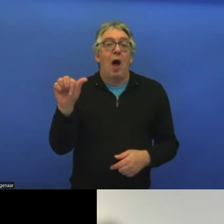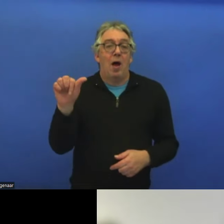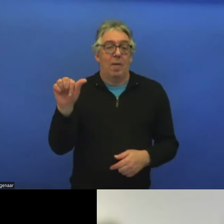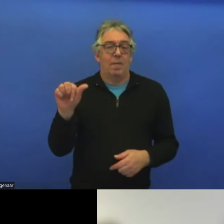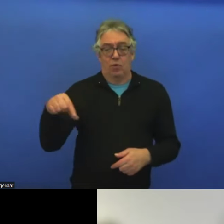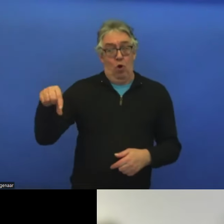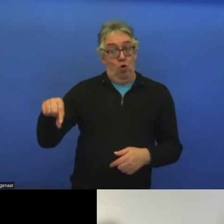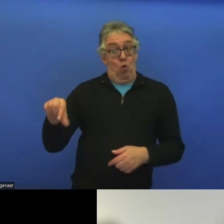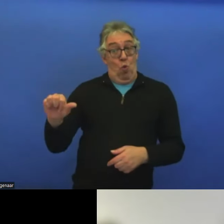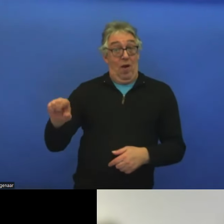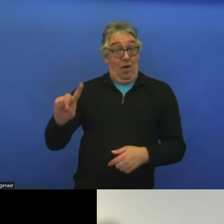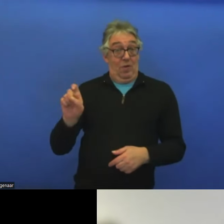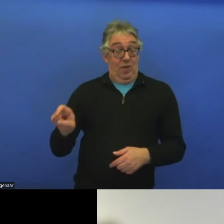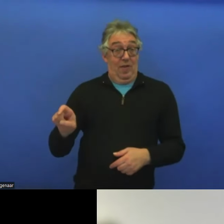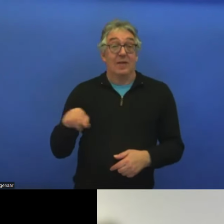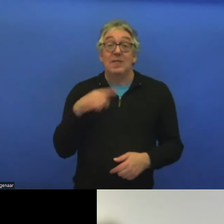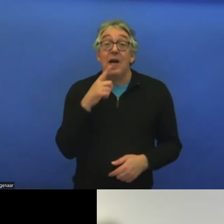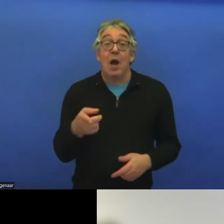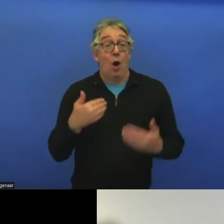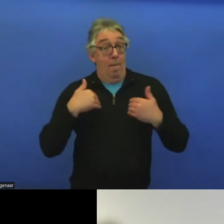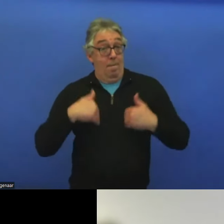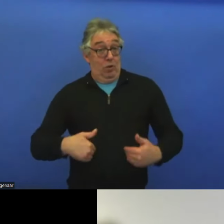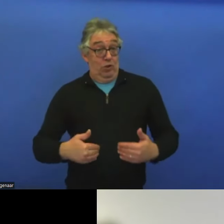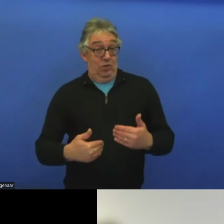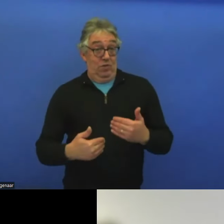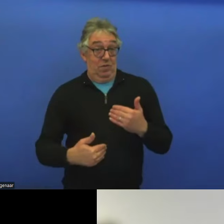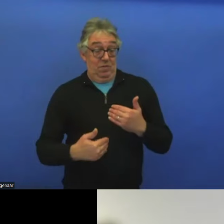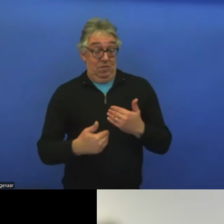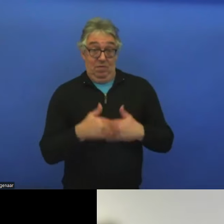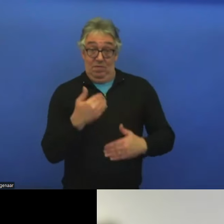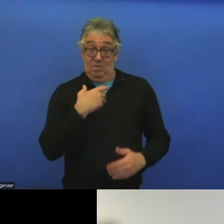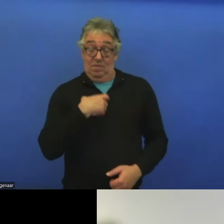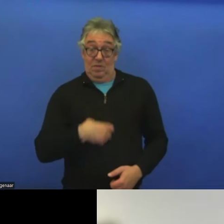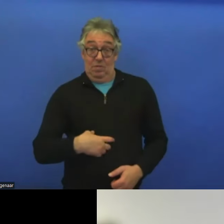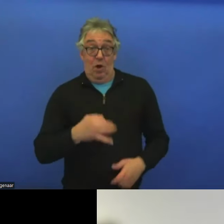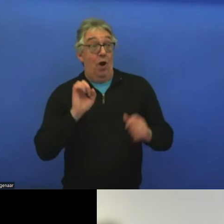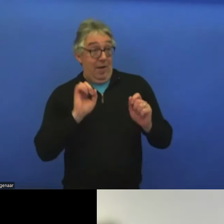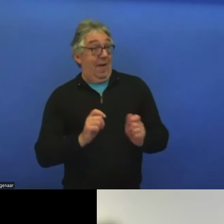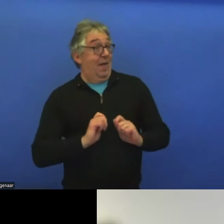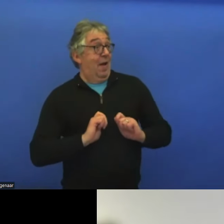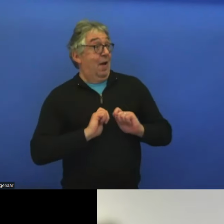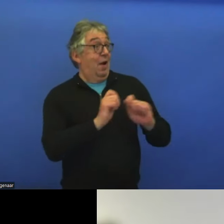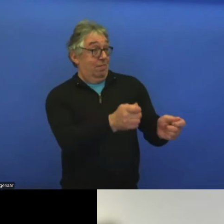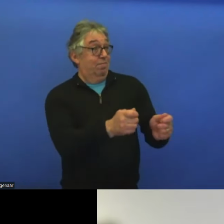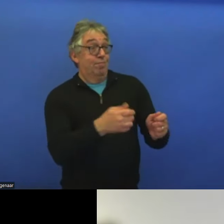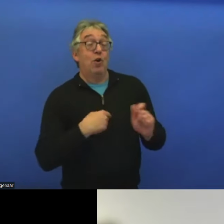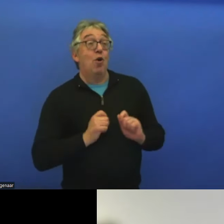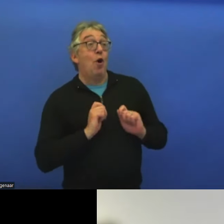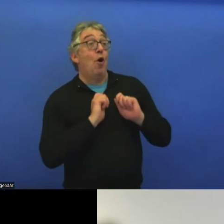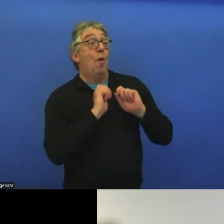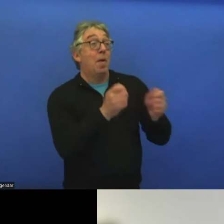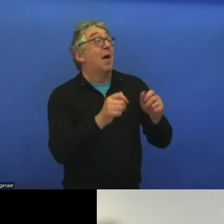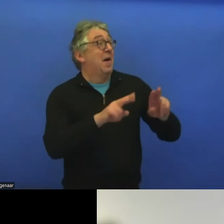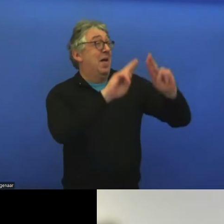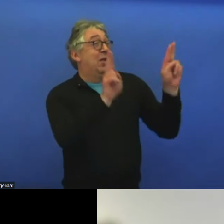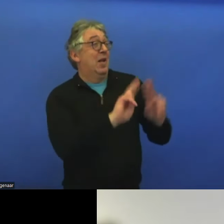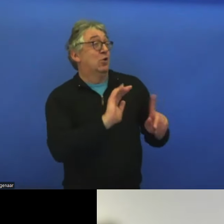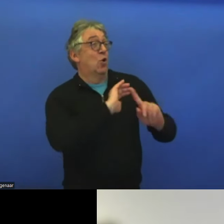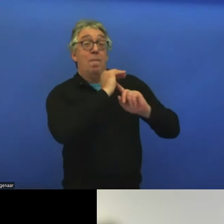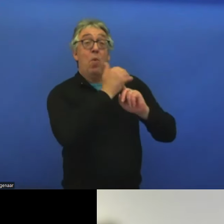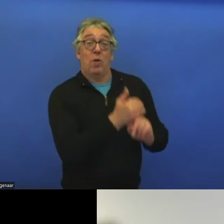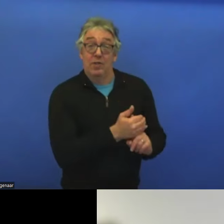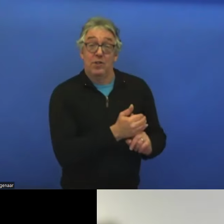a person with a disability can apply for as an asylum seeker, so for international protection. And the